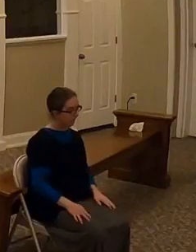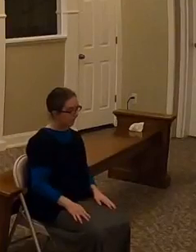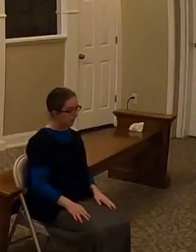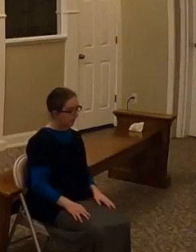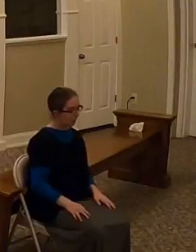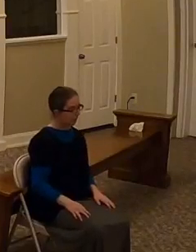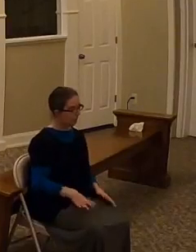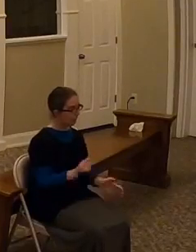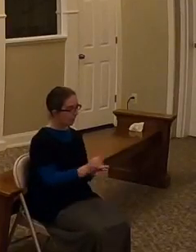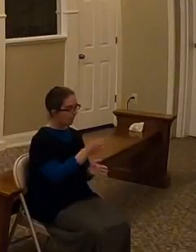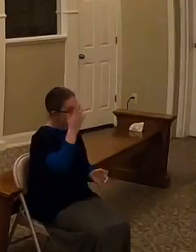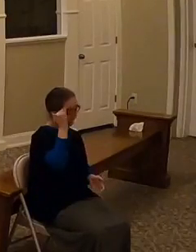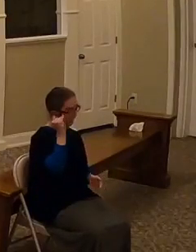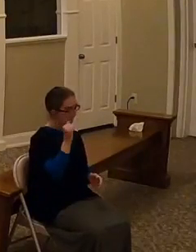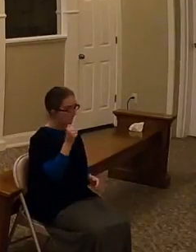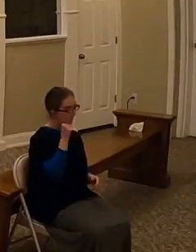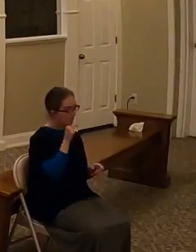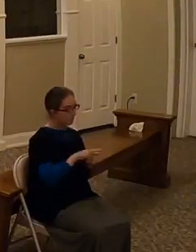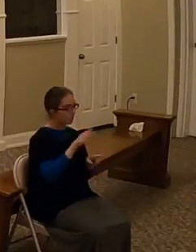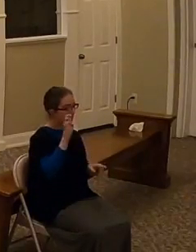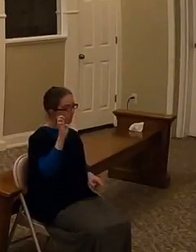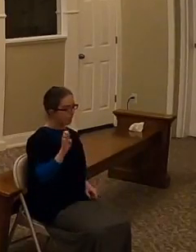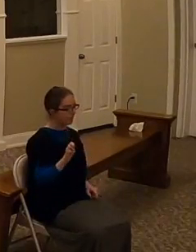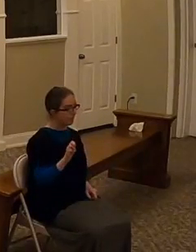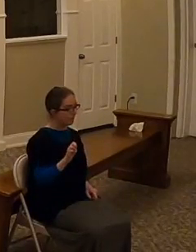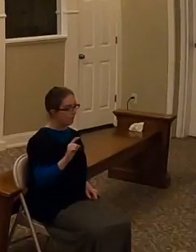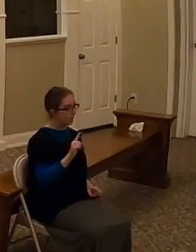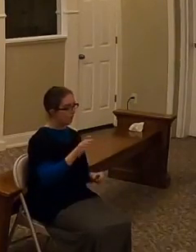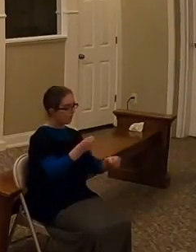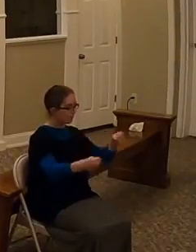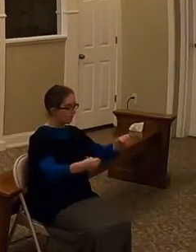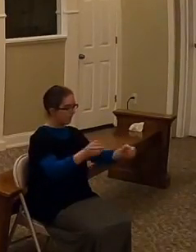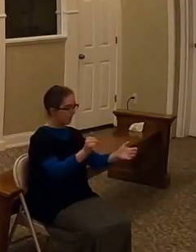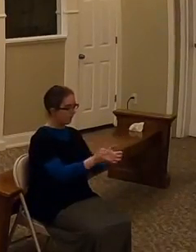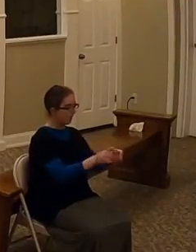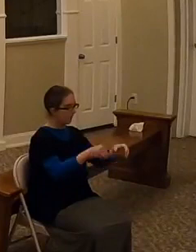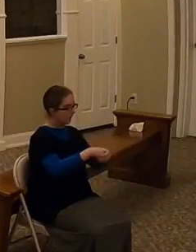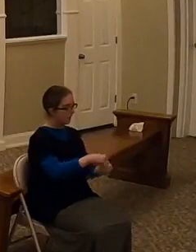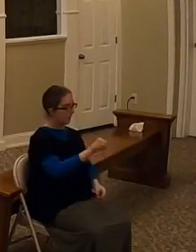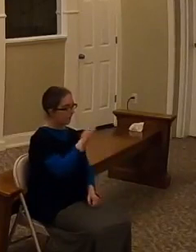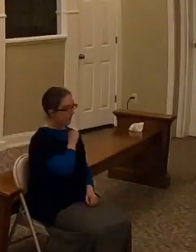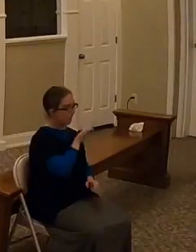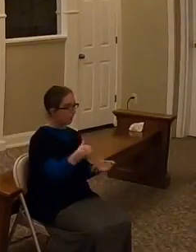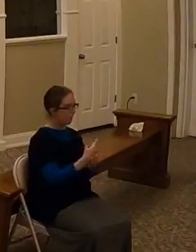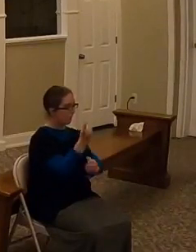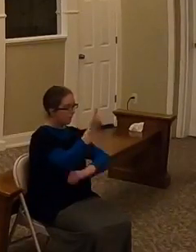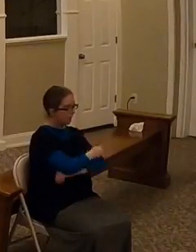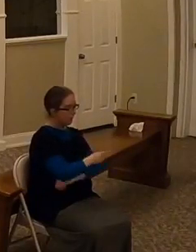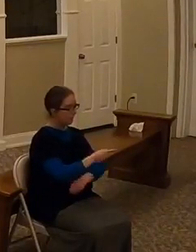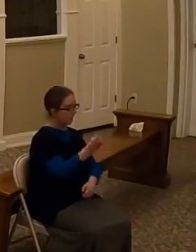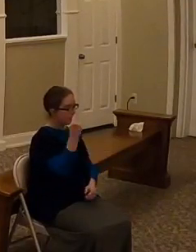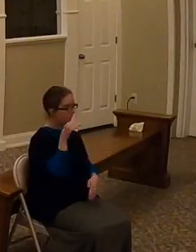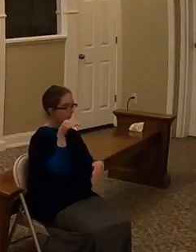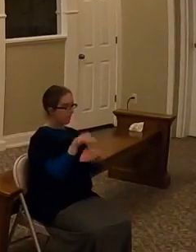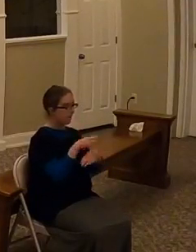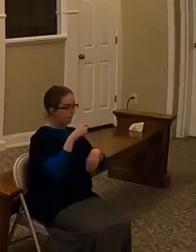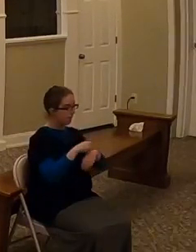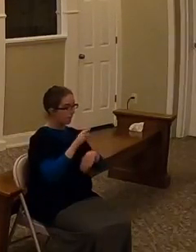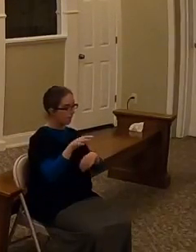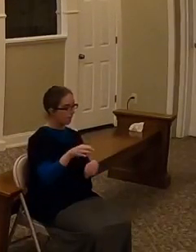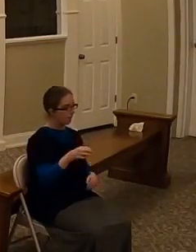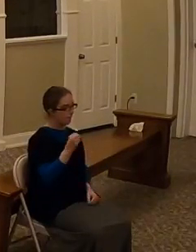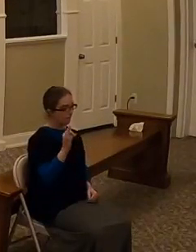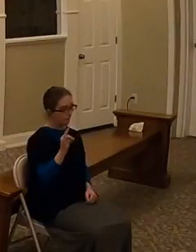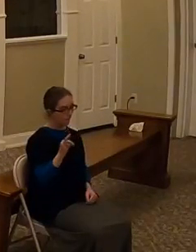Yes, sir. You know, that's why, Sister Elizabeth, when you've been driving that truck in the military all day and it come evening time and you're